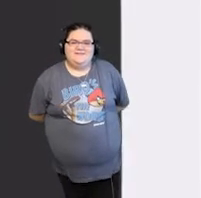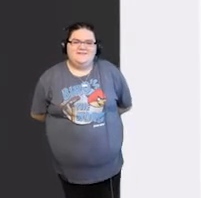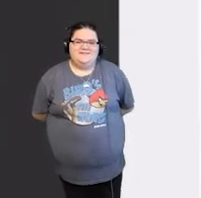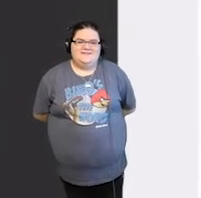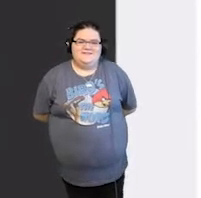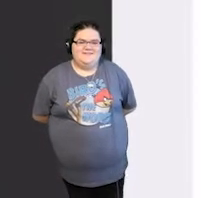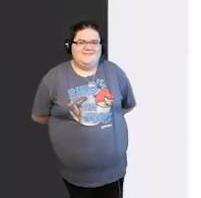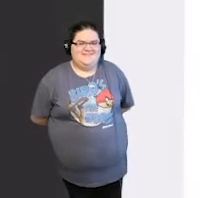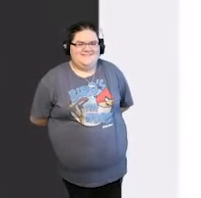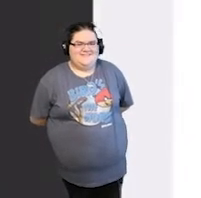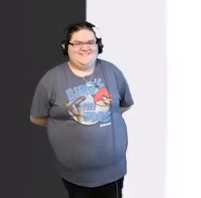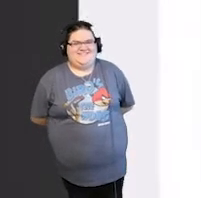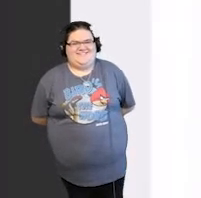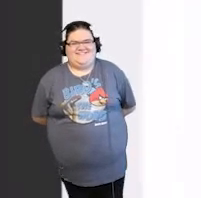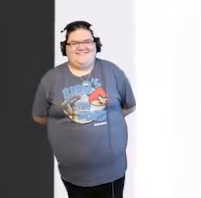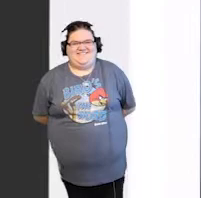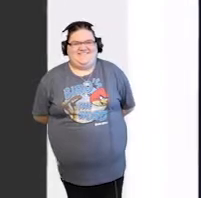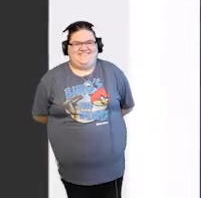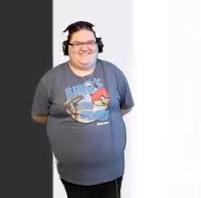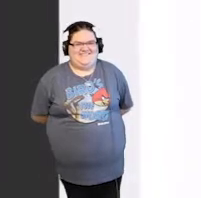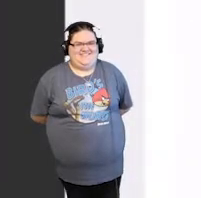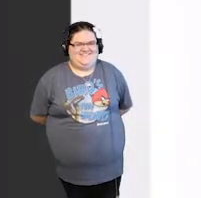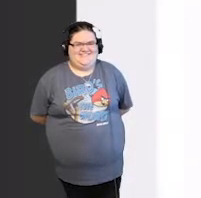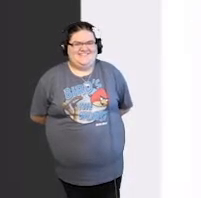ask for good? If you're...